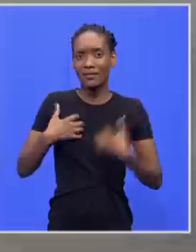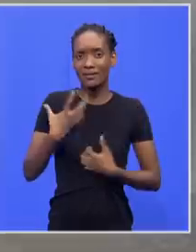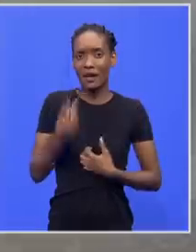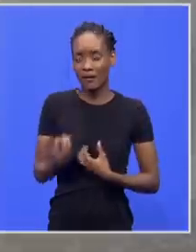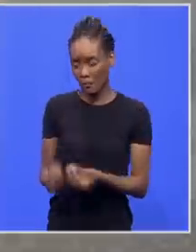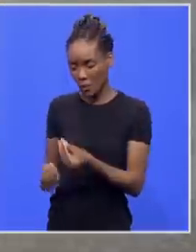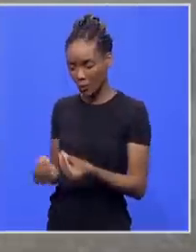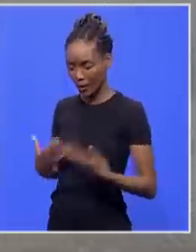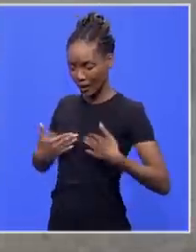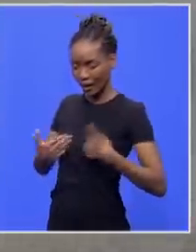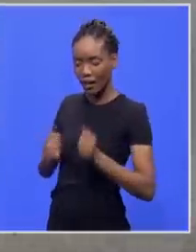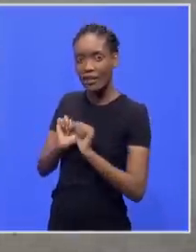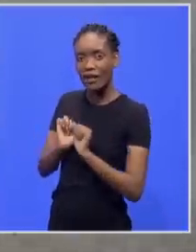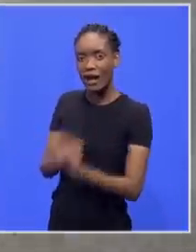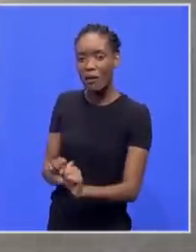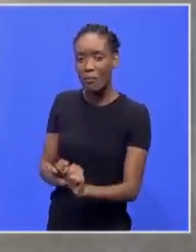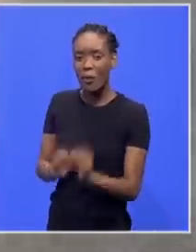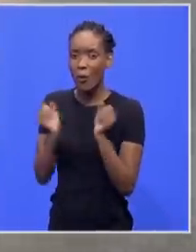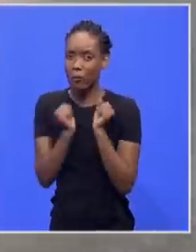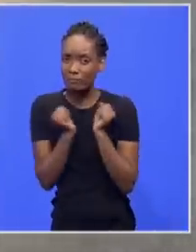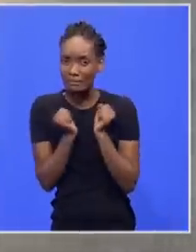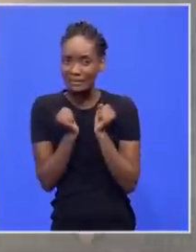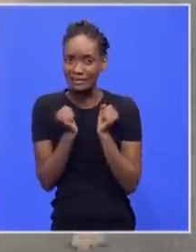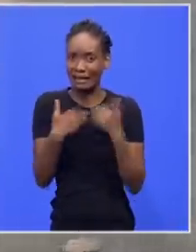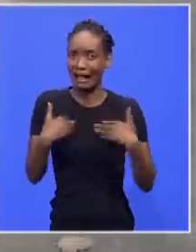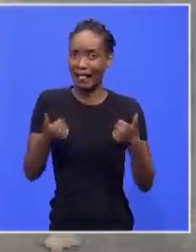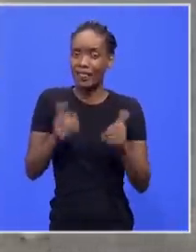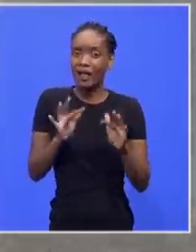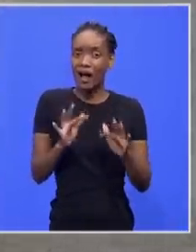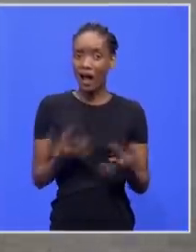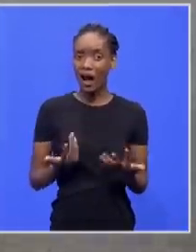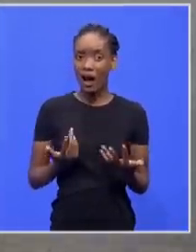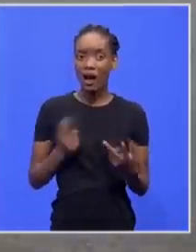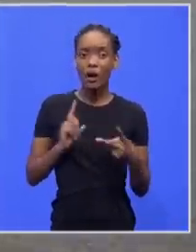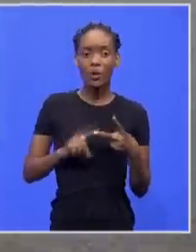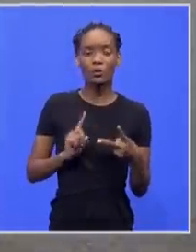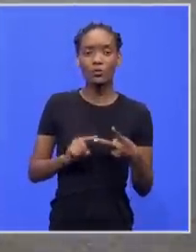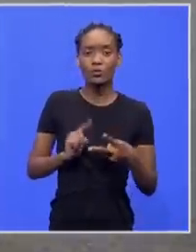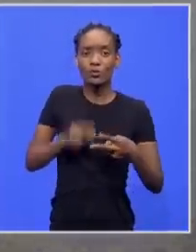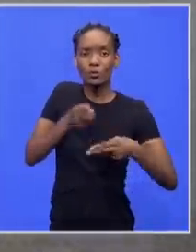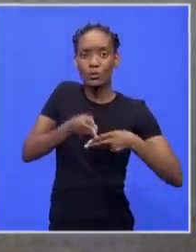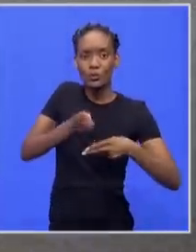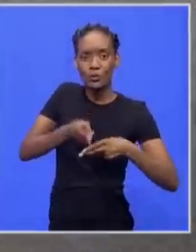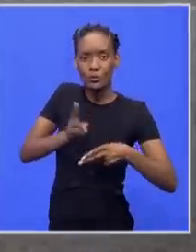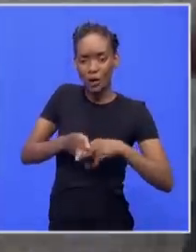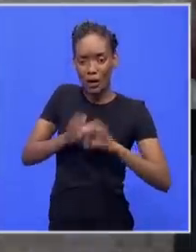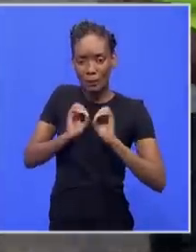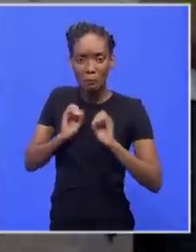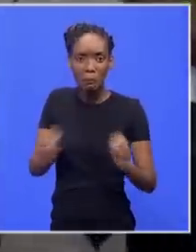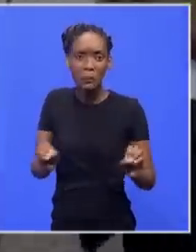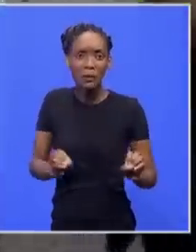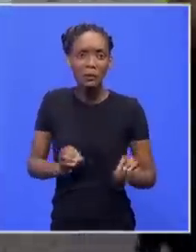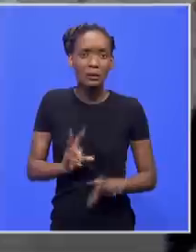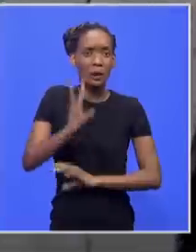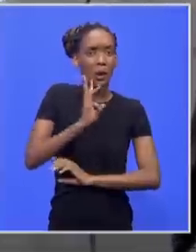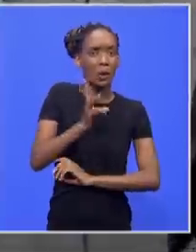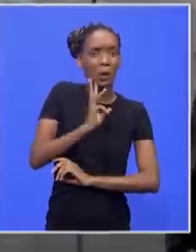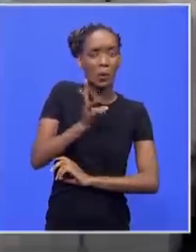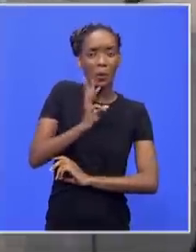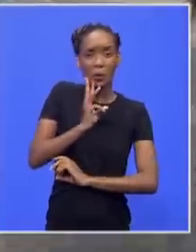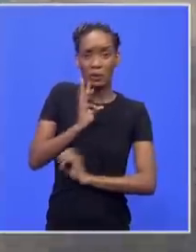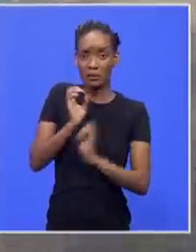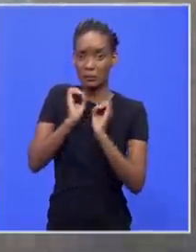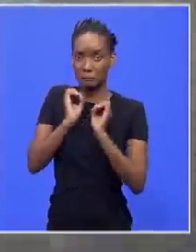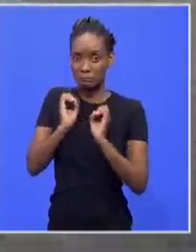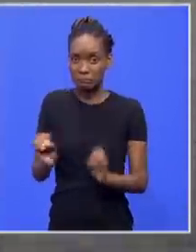children and the fact that there are no sanitation facilities here, no water, saying that this is a